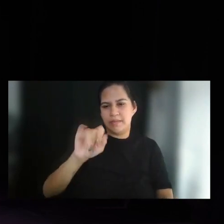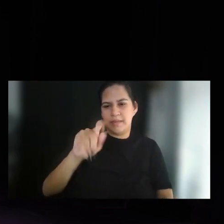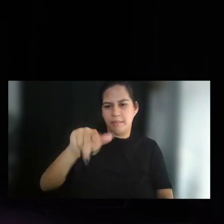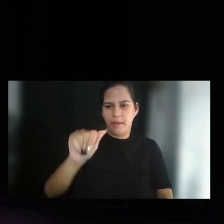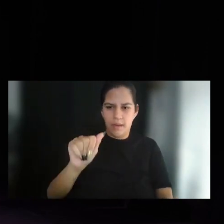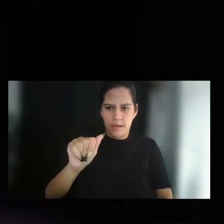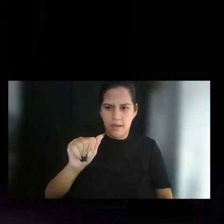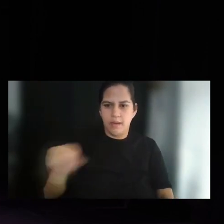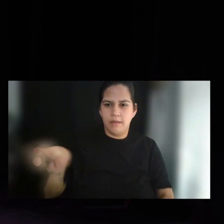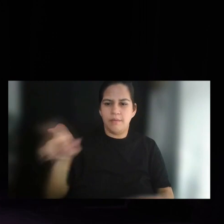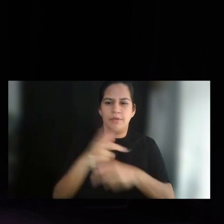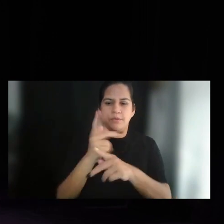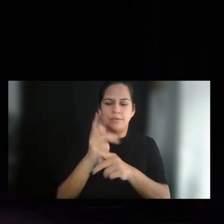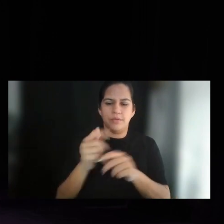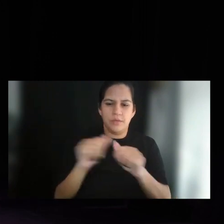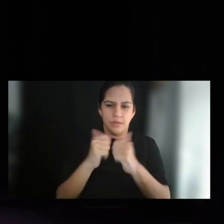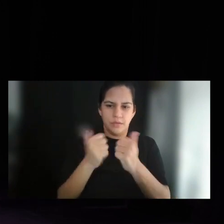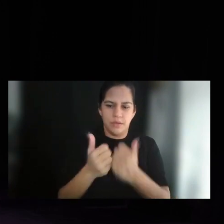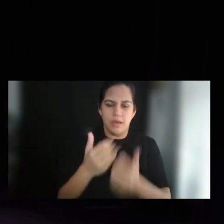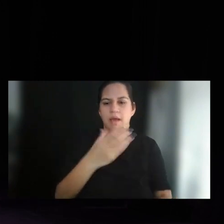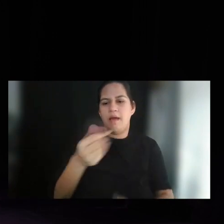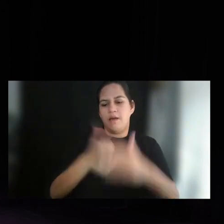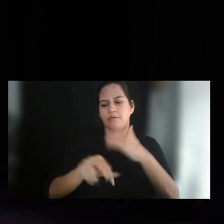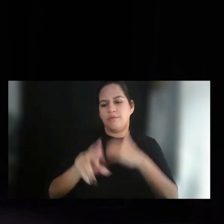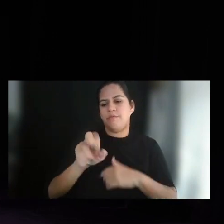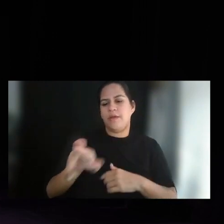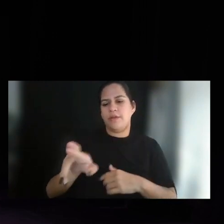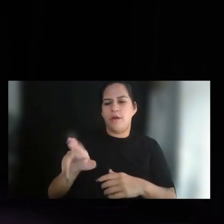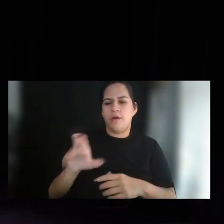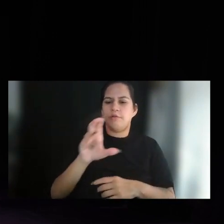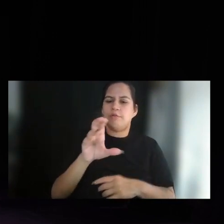and the Under the Radar crew with support from the Mellon